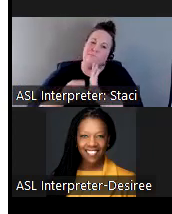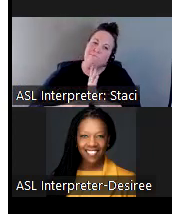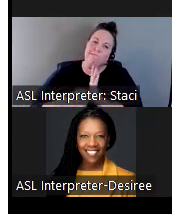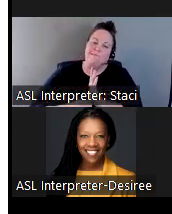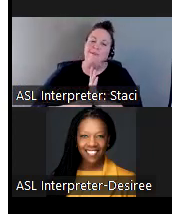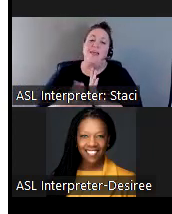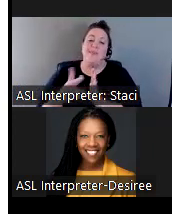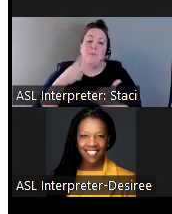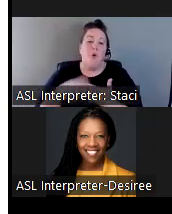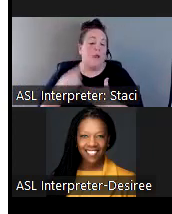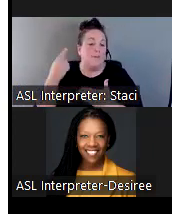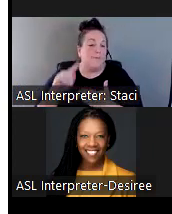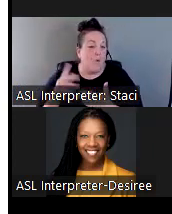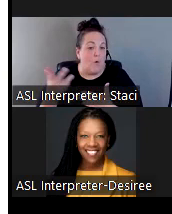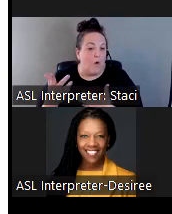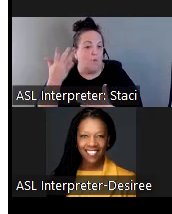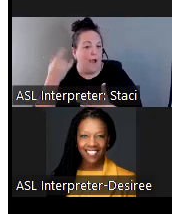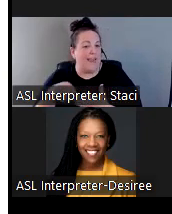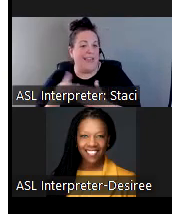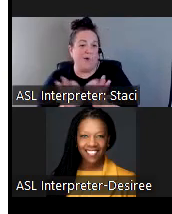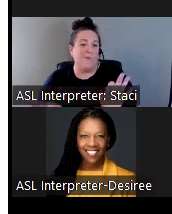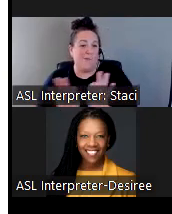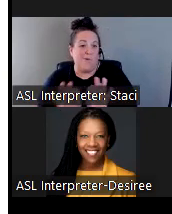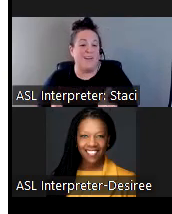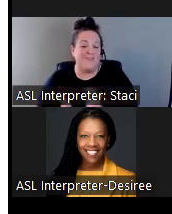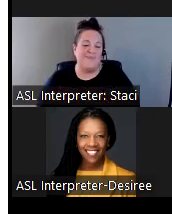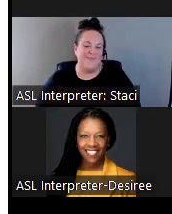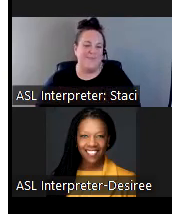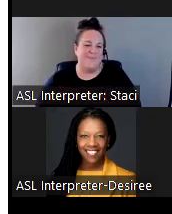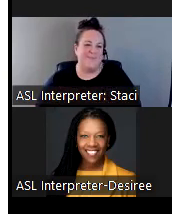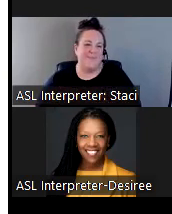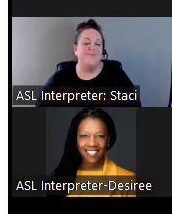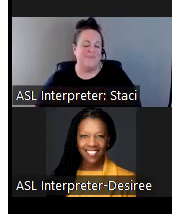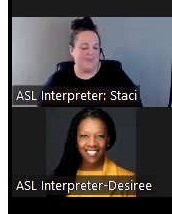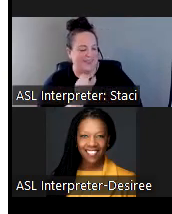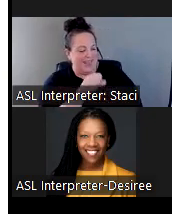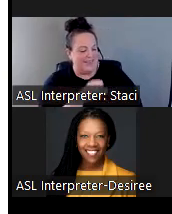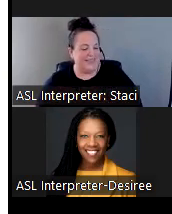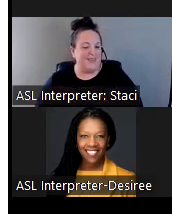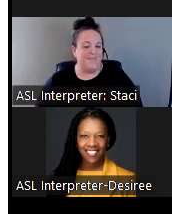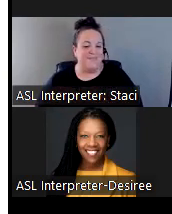those programs do and why that they're so critical. Yes.